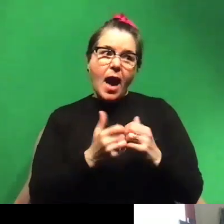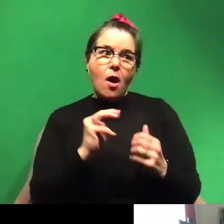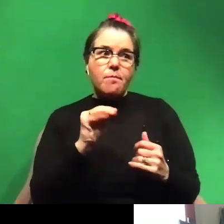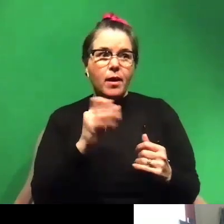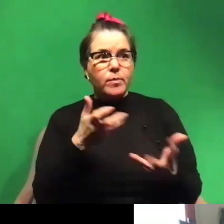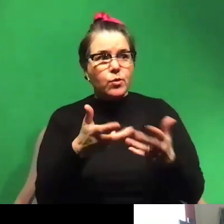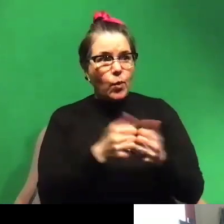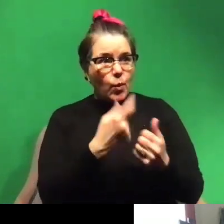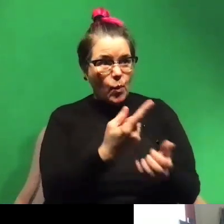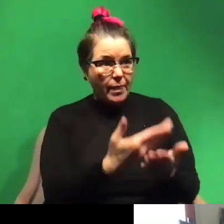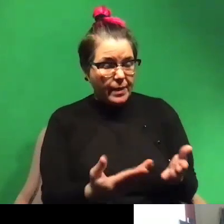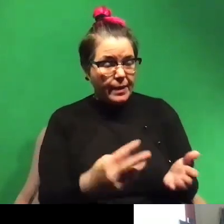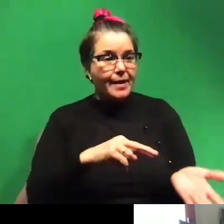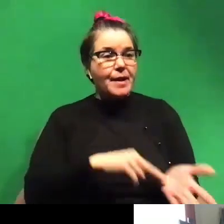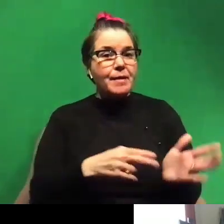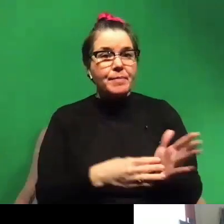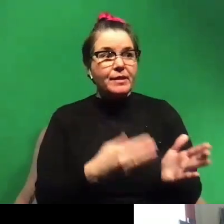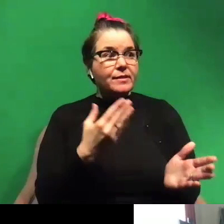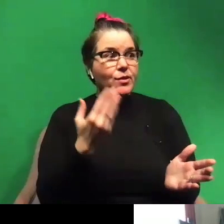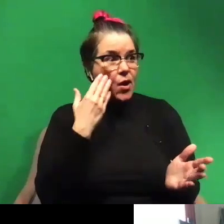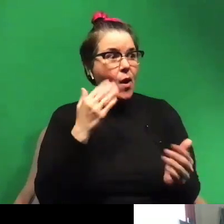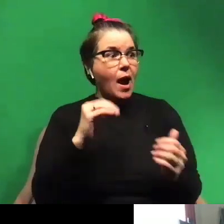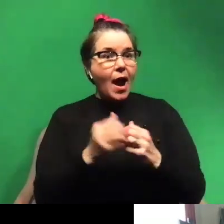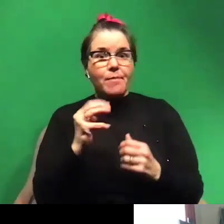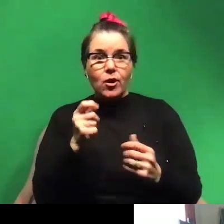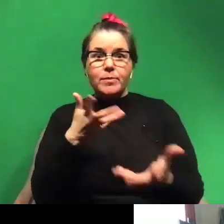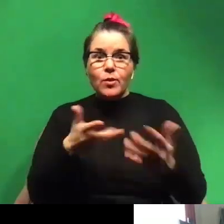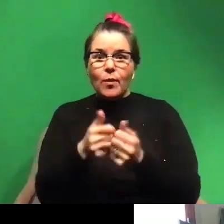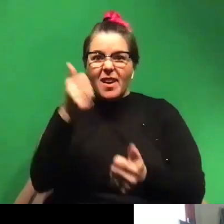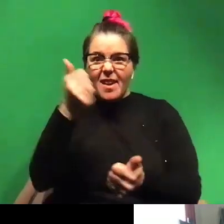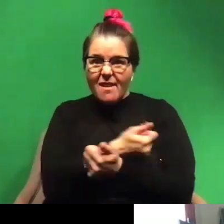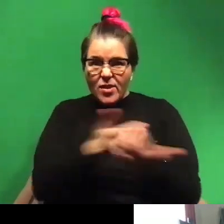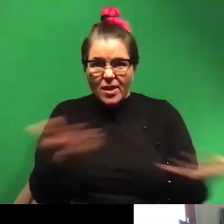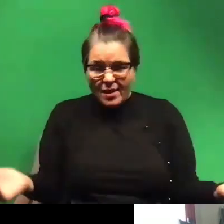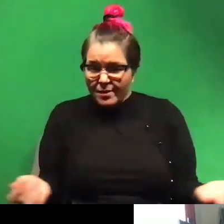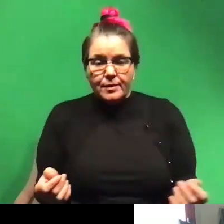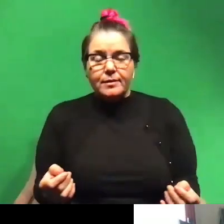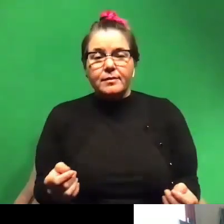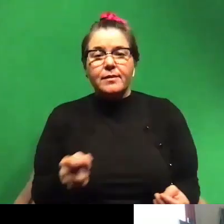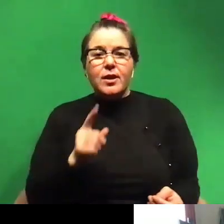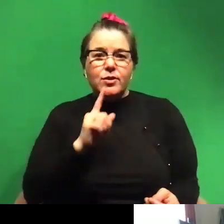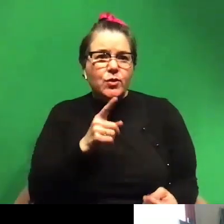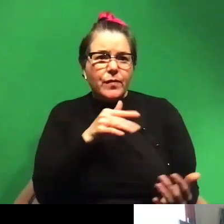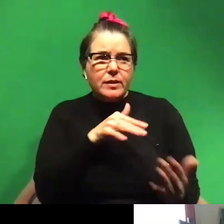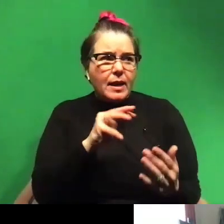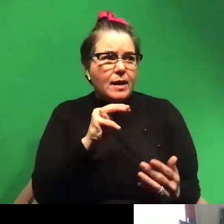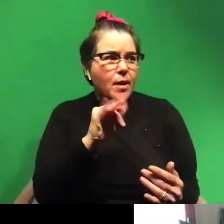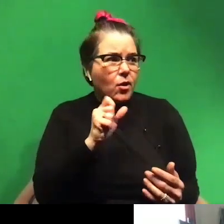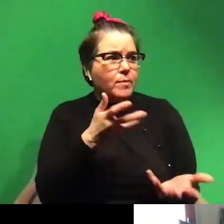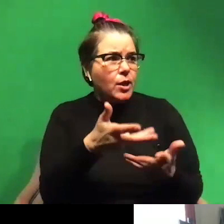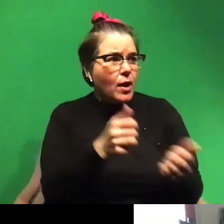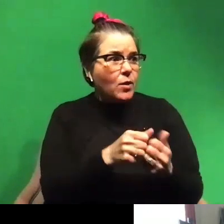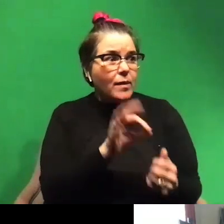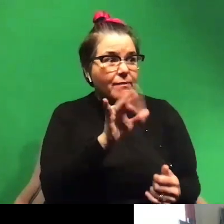one thing, that doesn't mean that you know how microbes interact with everything. So that's true for studying how microbes interact with